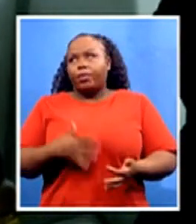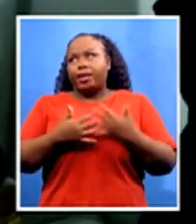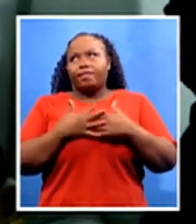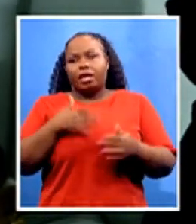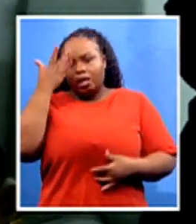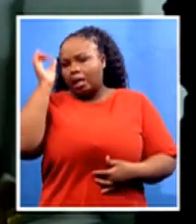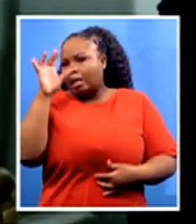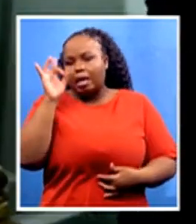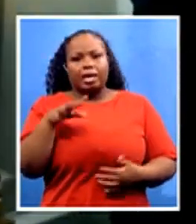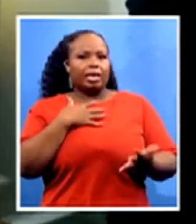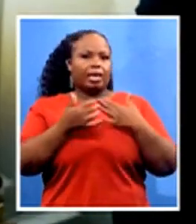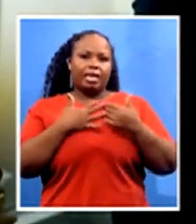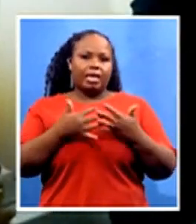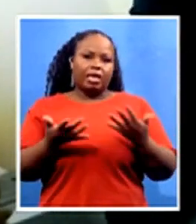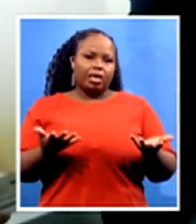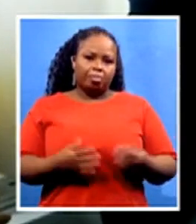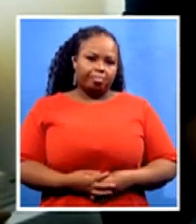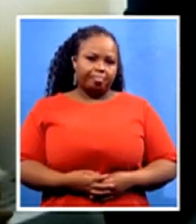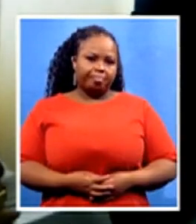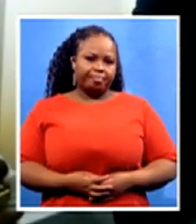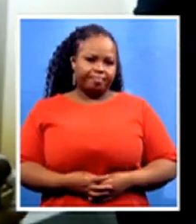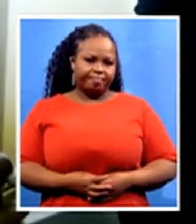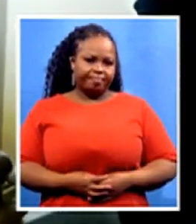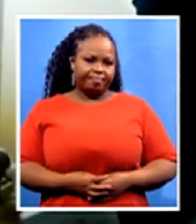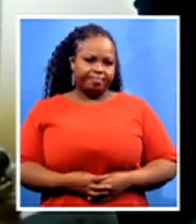nature. So I'll be ready for anything like that.